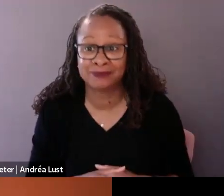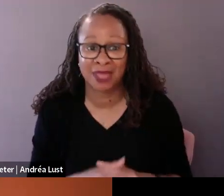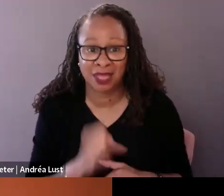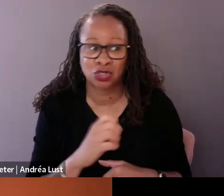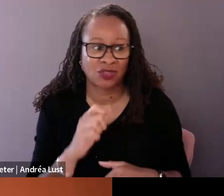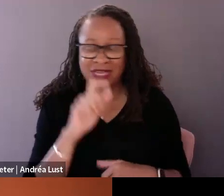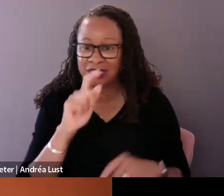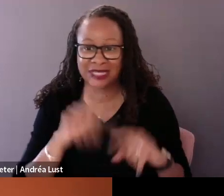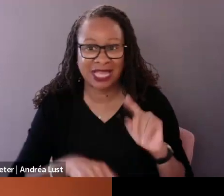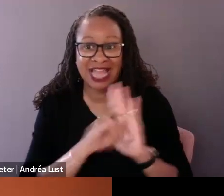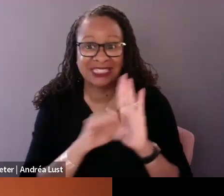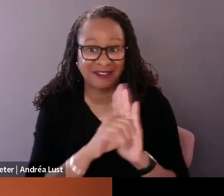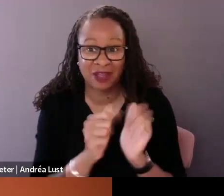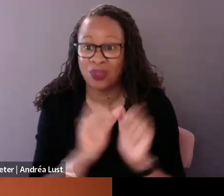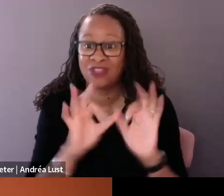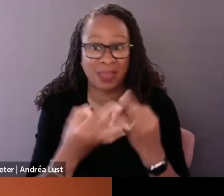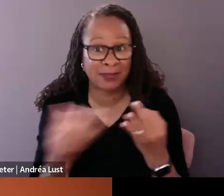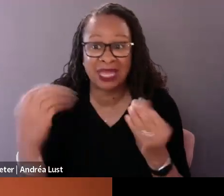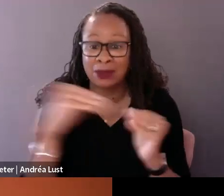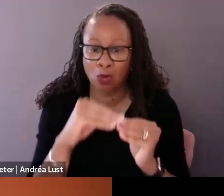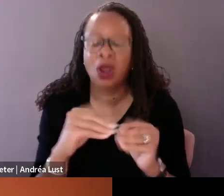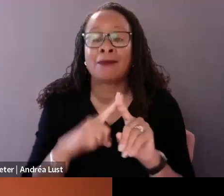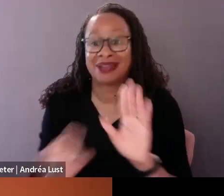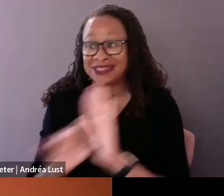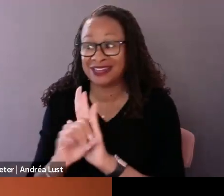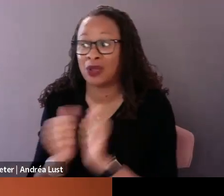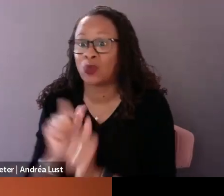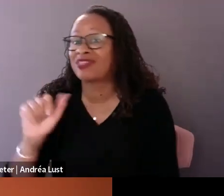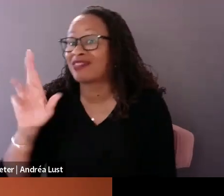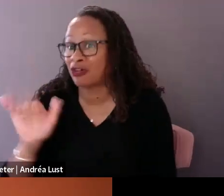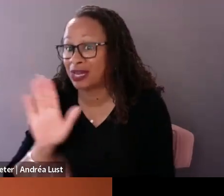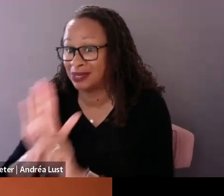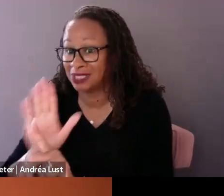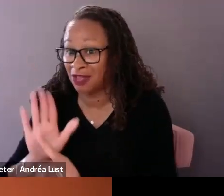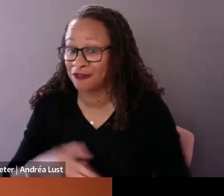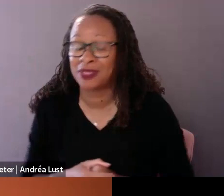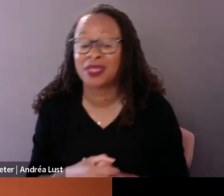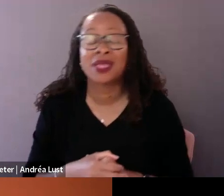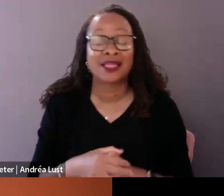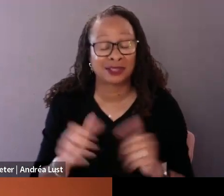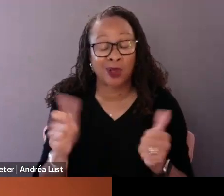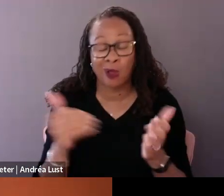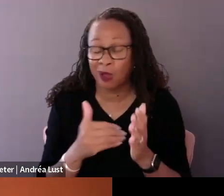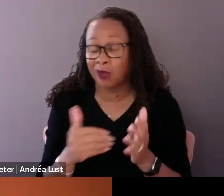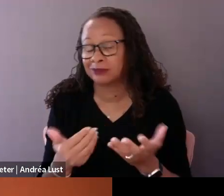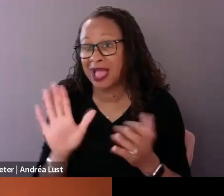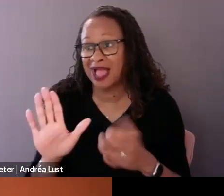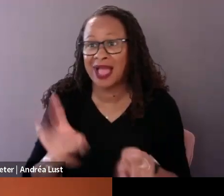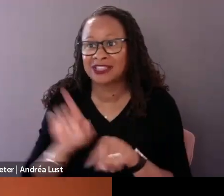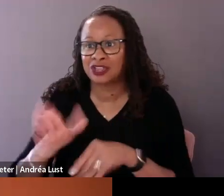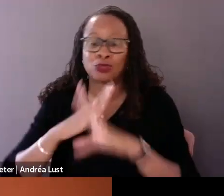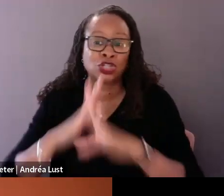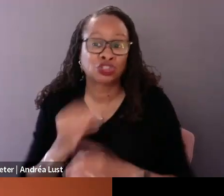no longer identify with their family, but identify with him, Larry, as their protector and sort of